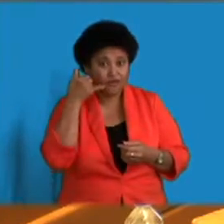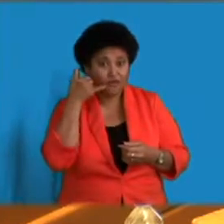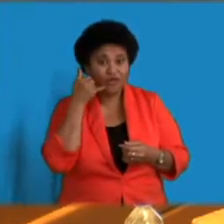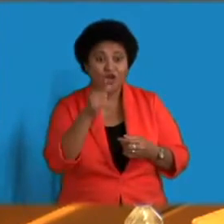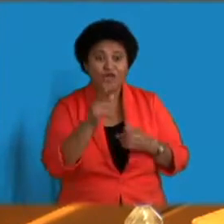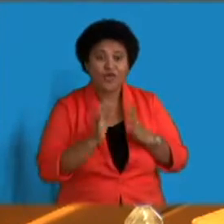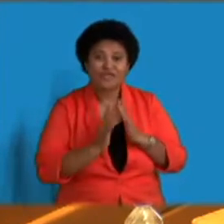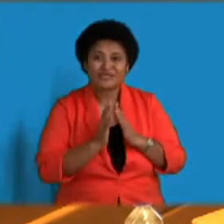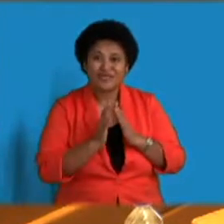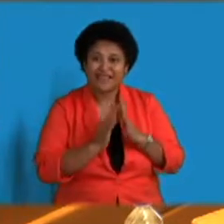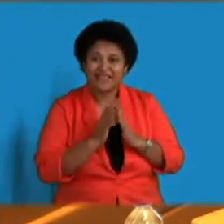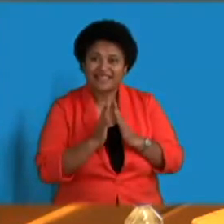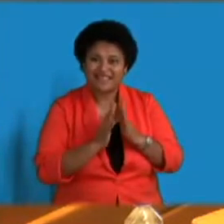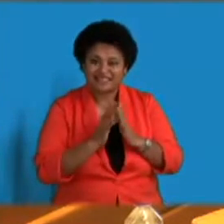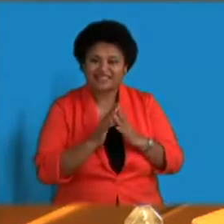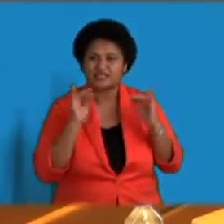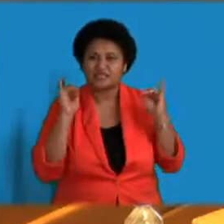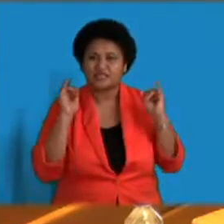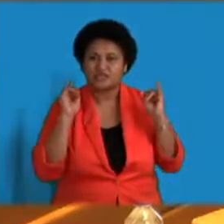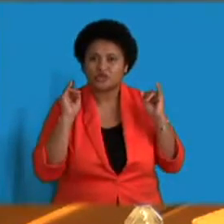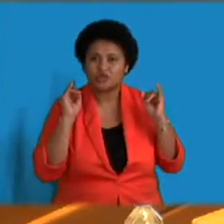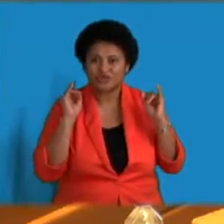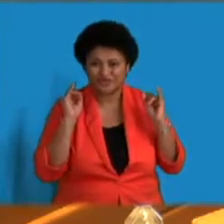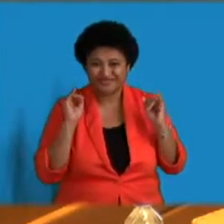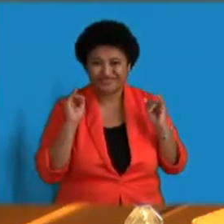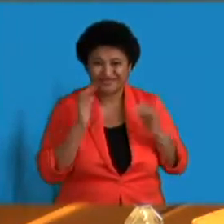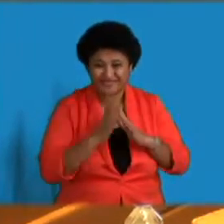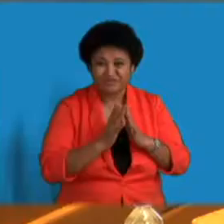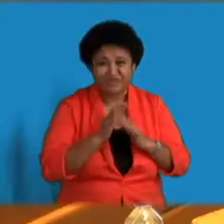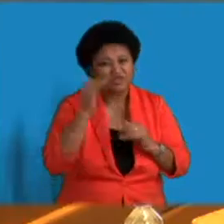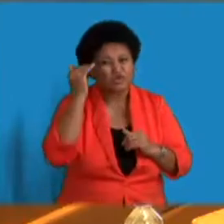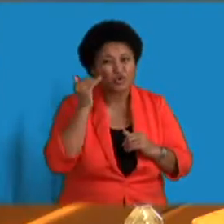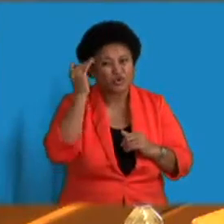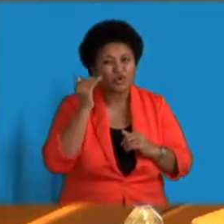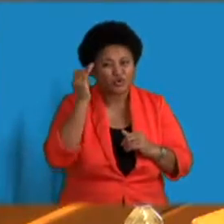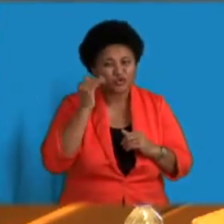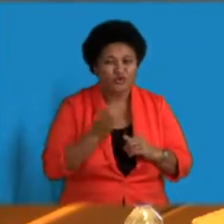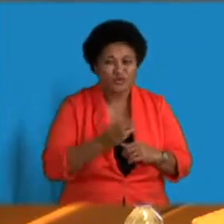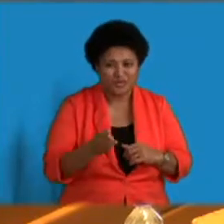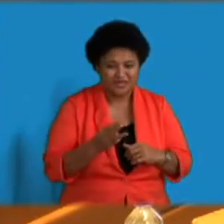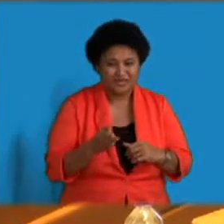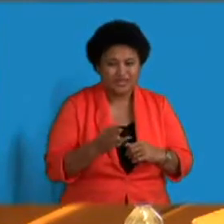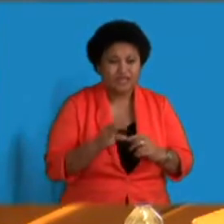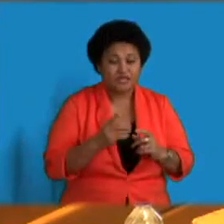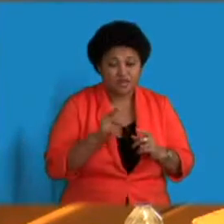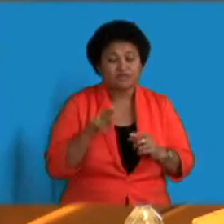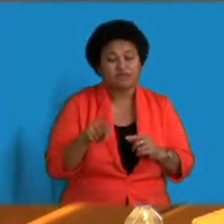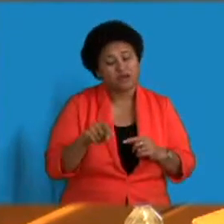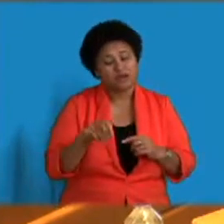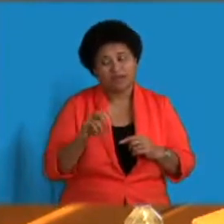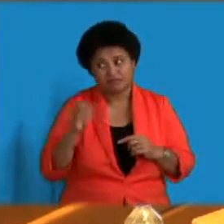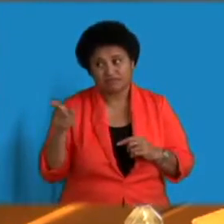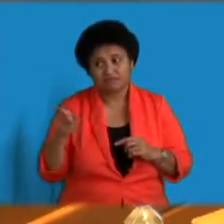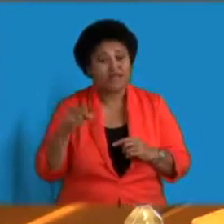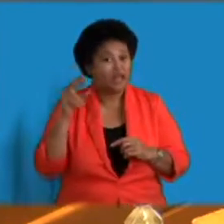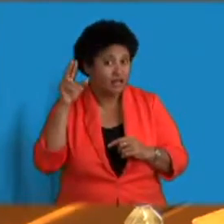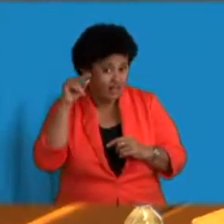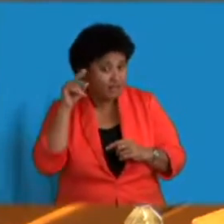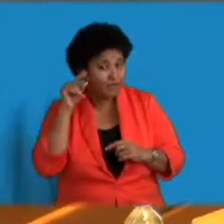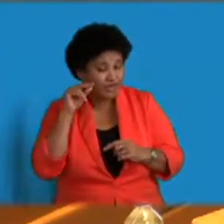spelling becomes an issue. So my question to the Honourable Minister is, besides these library facilities, what is